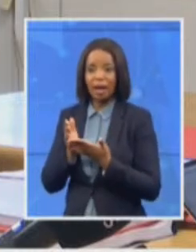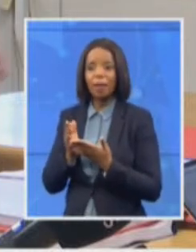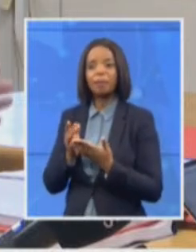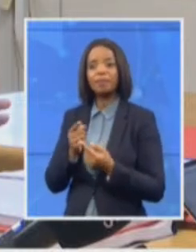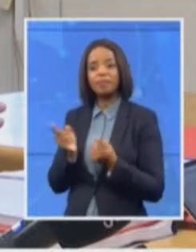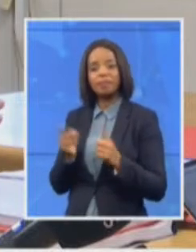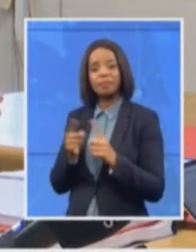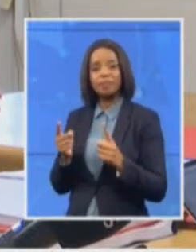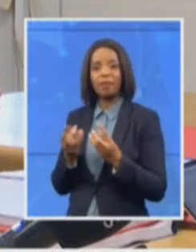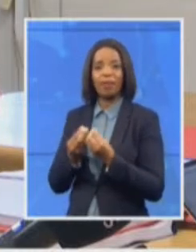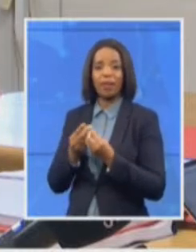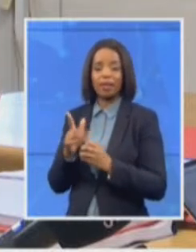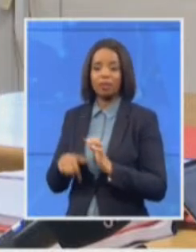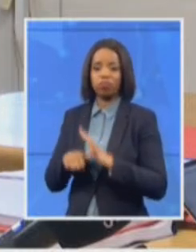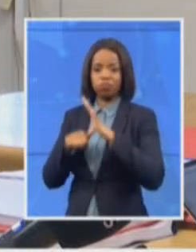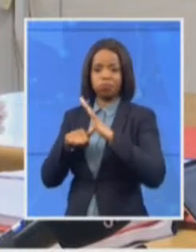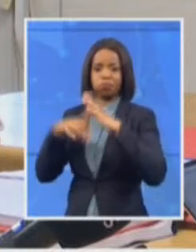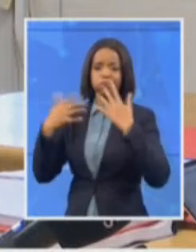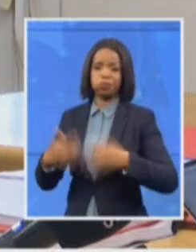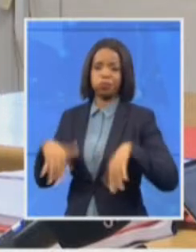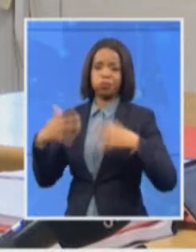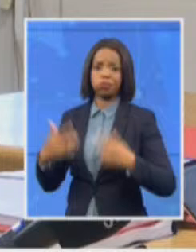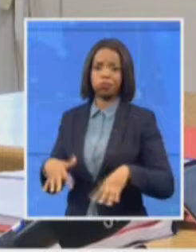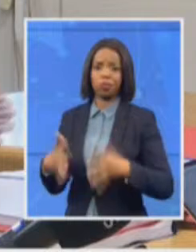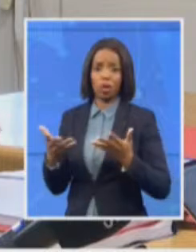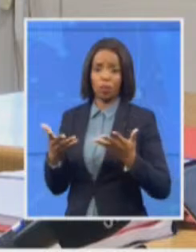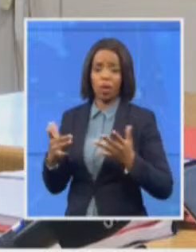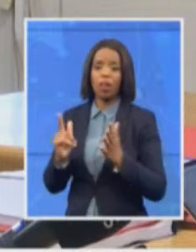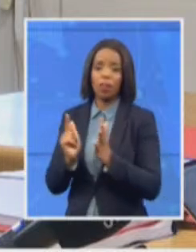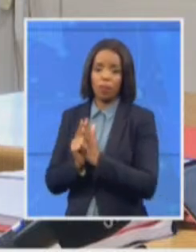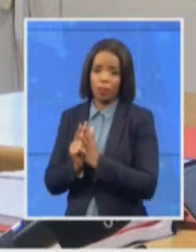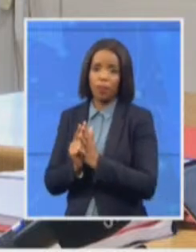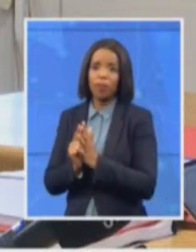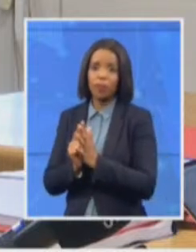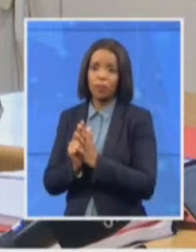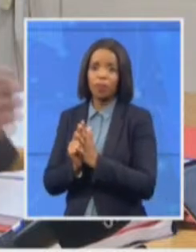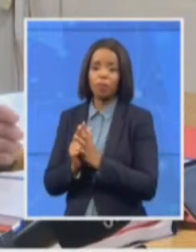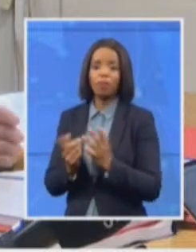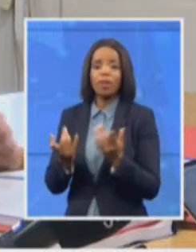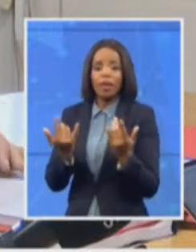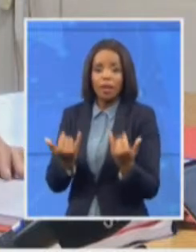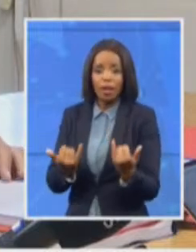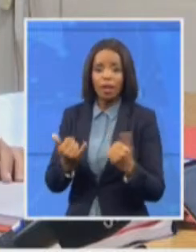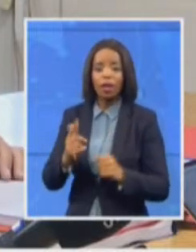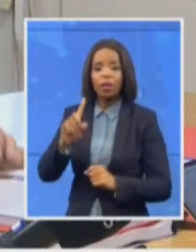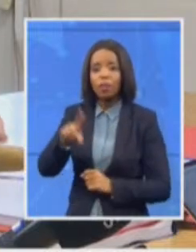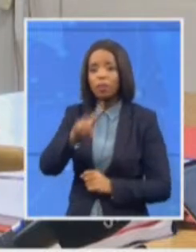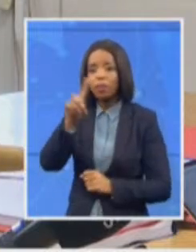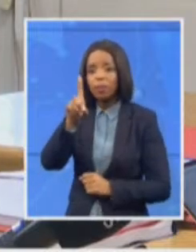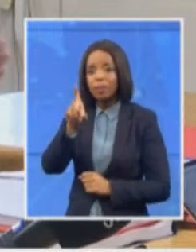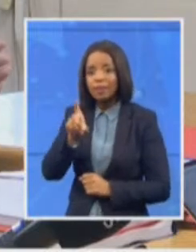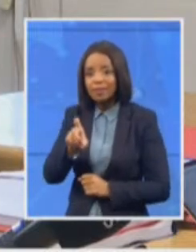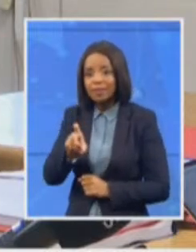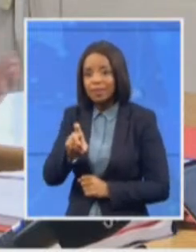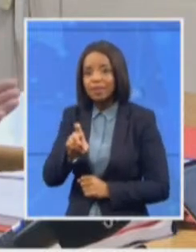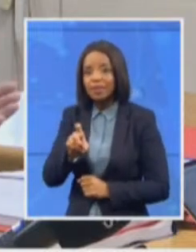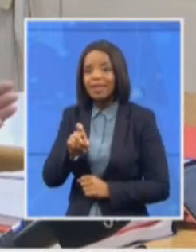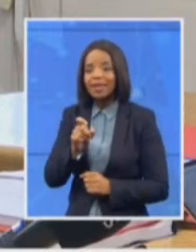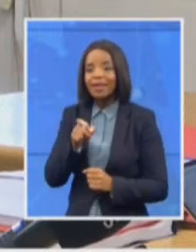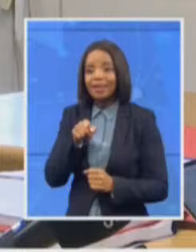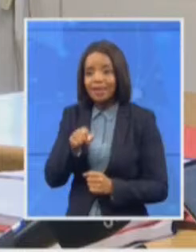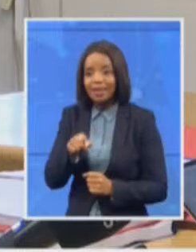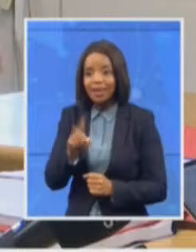not a question of reputational damage, it's a question of fact. Damages for this there was